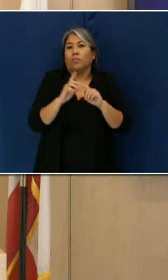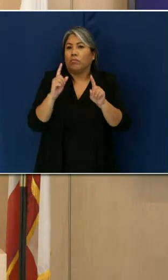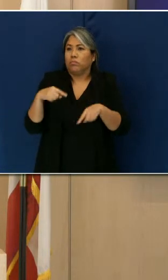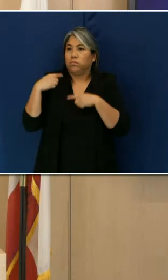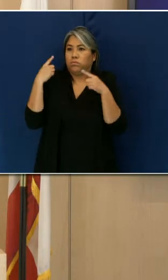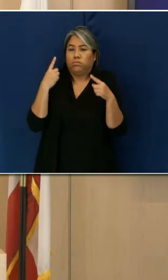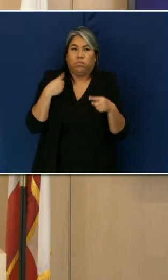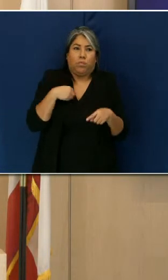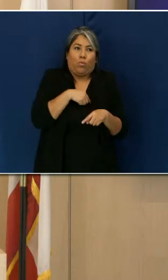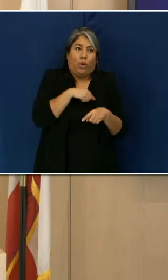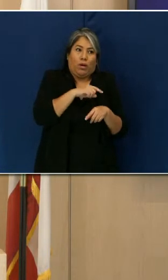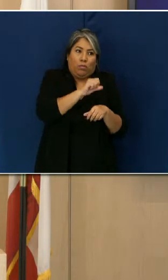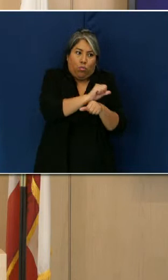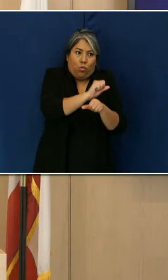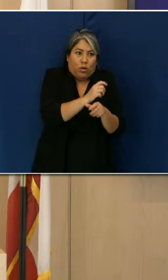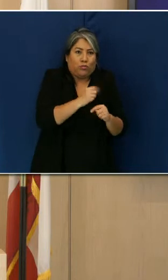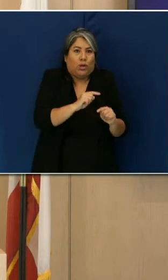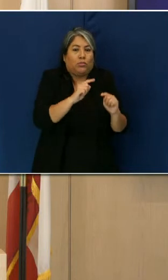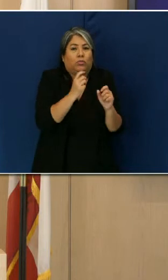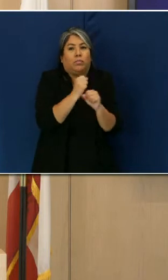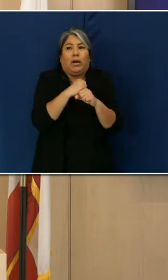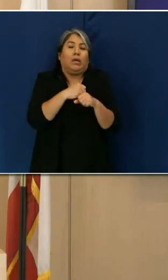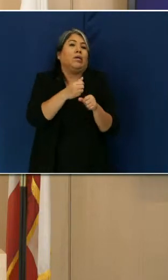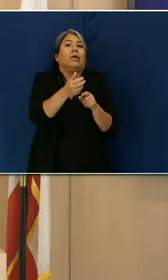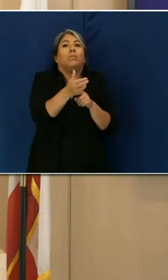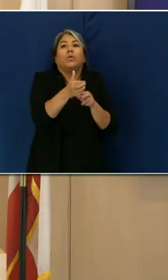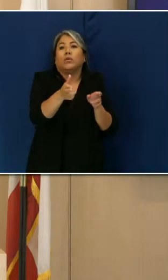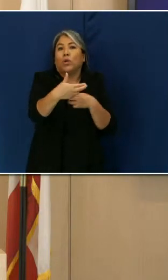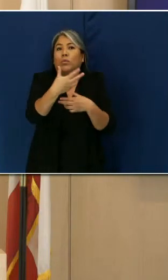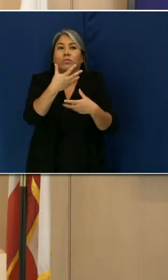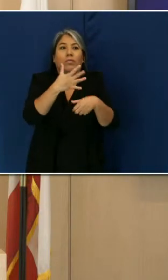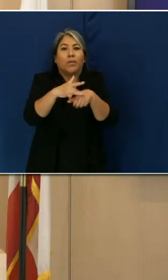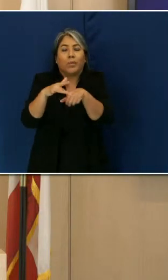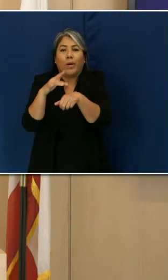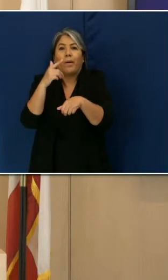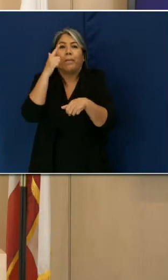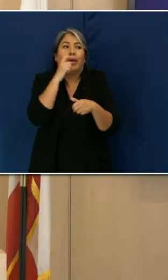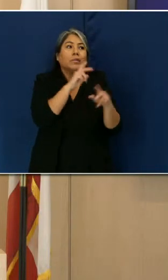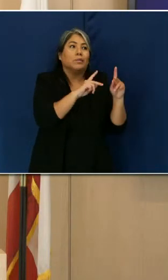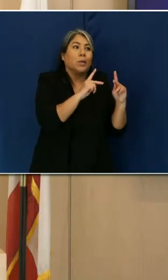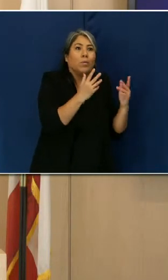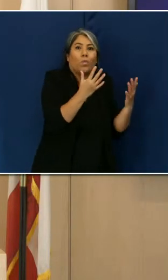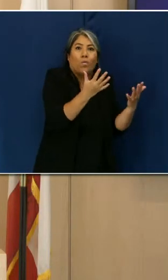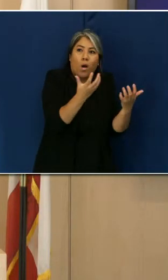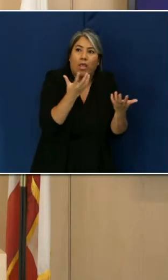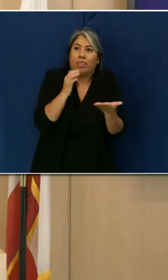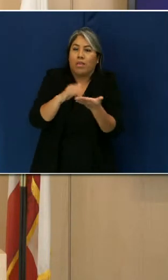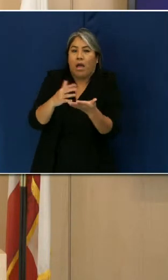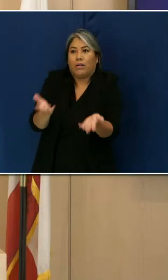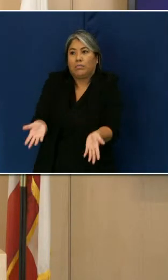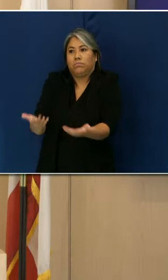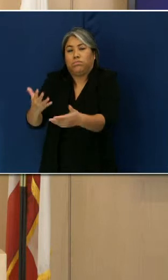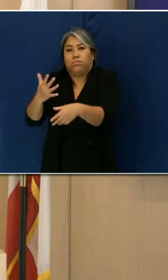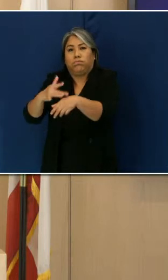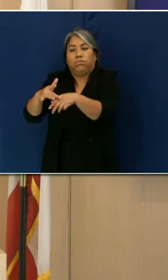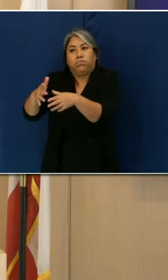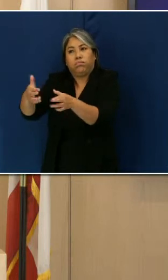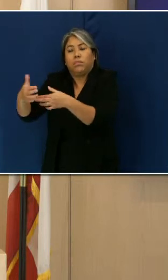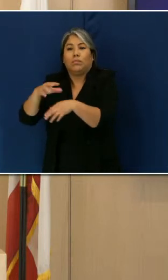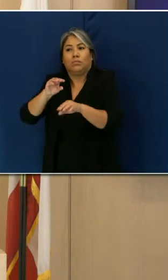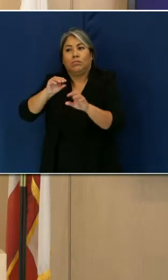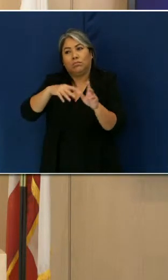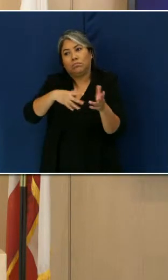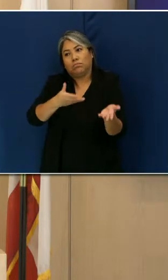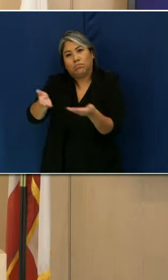make the motel rooms available, initially out of a public health desire, and we're seeing massive increases in utilization or significant increases